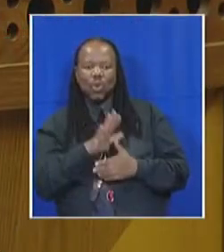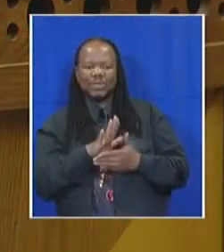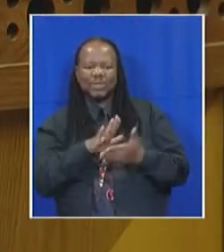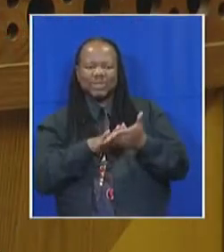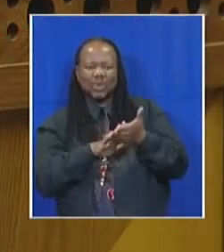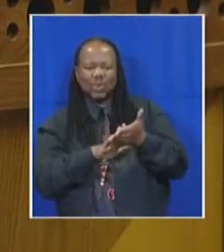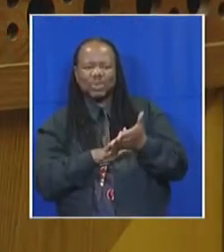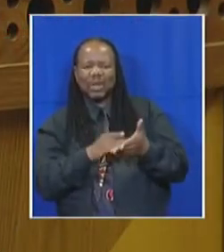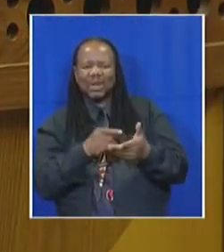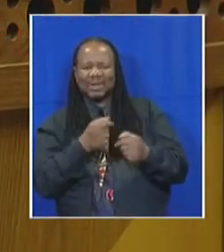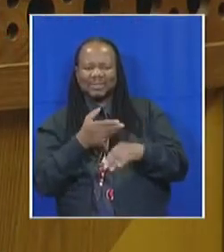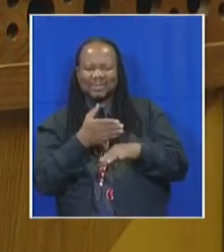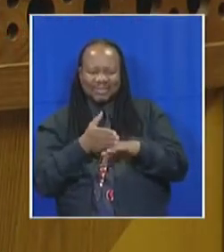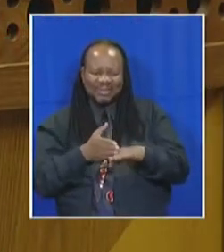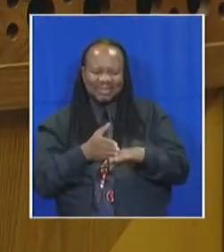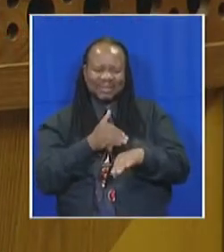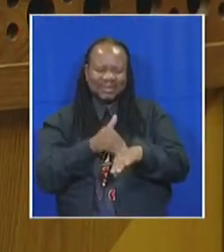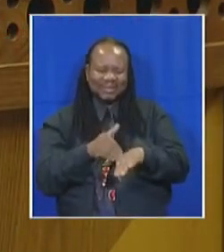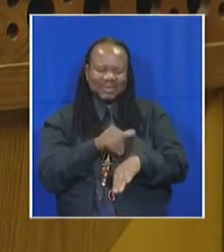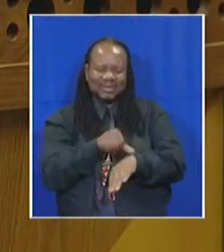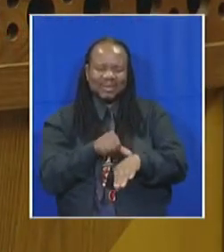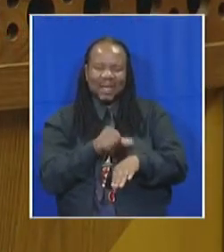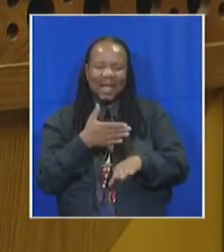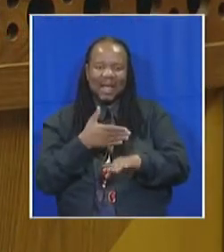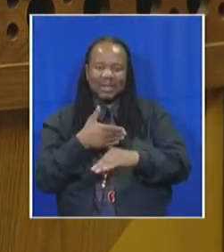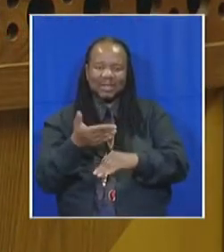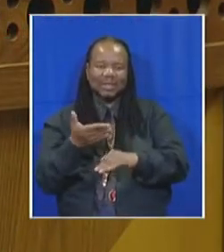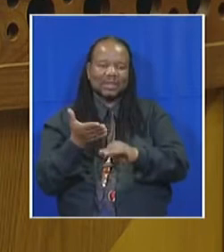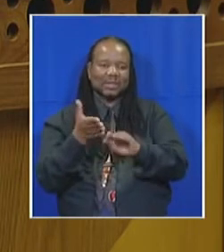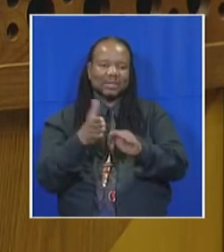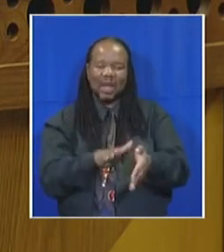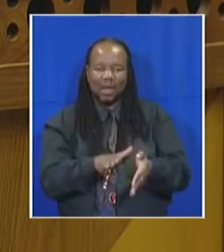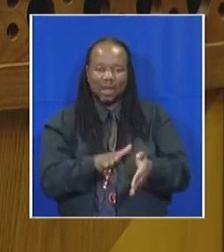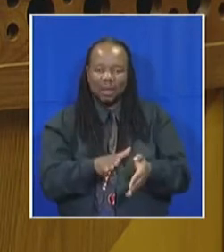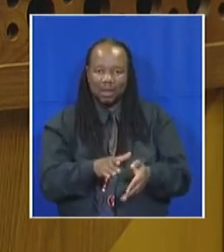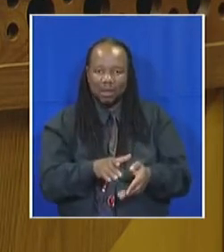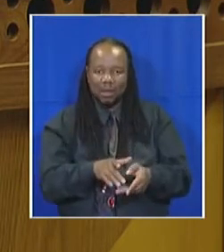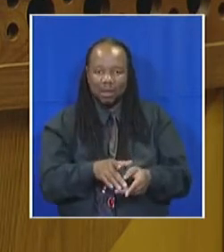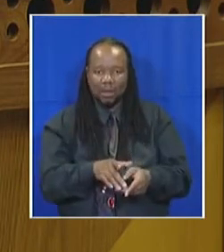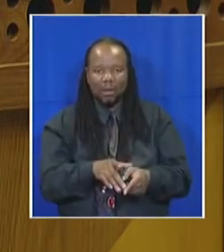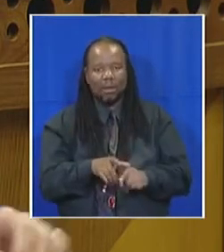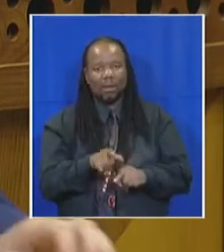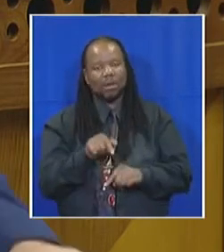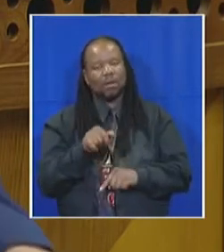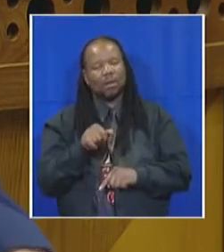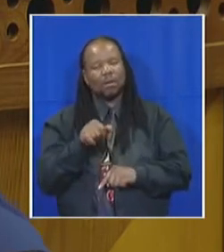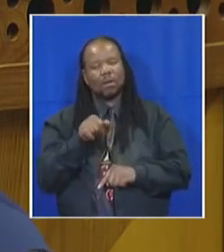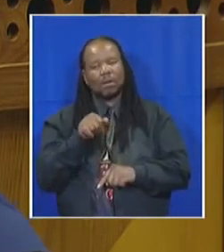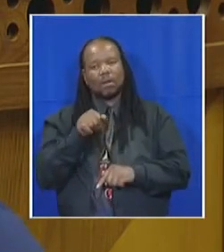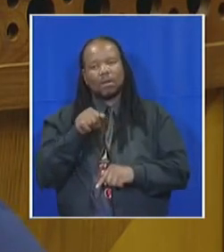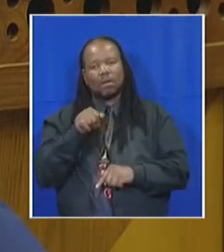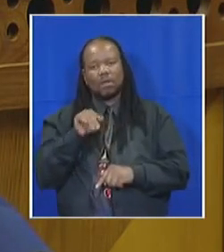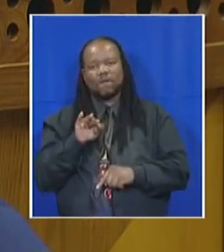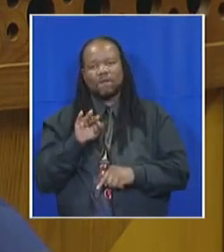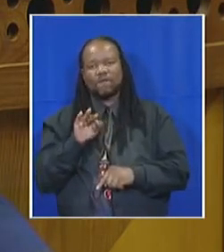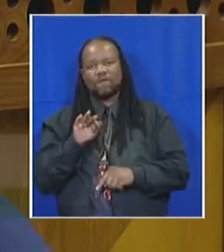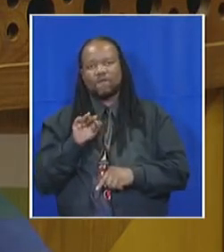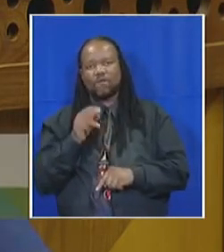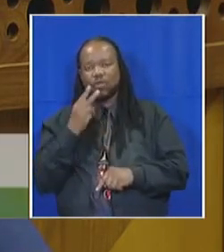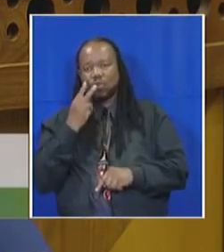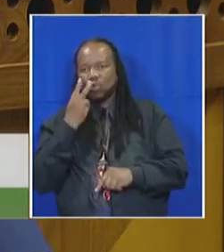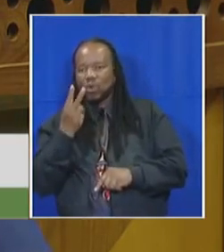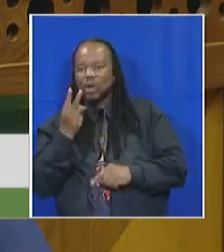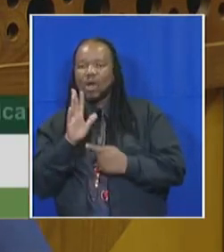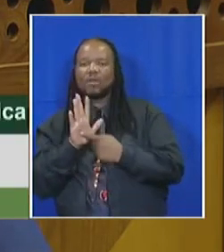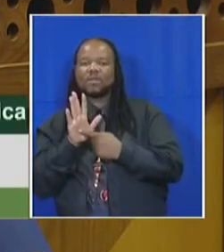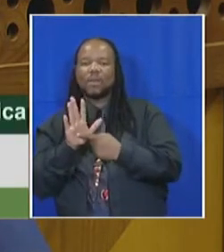I say it is not normal criminality if you look, for instance, at the Swanepoel